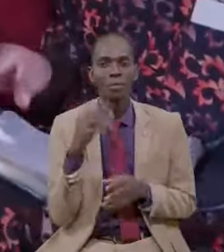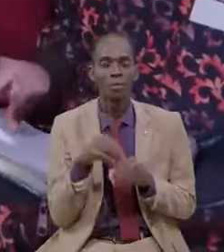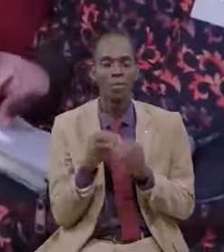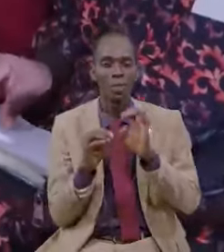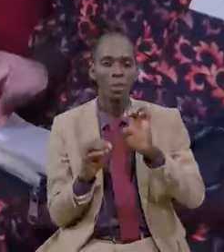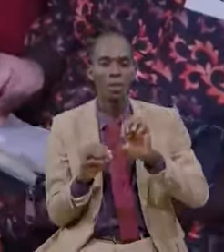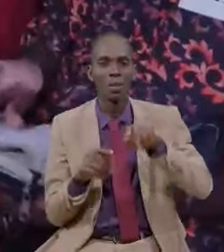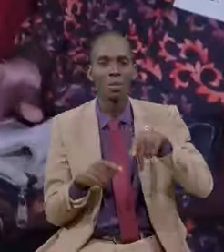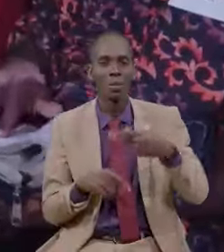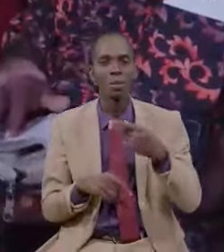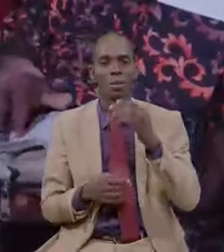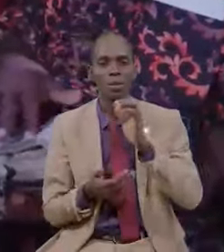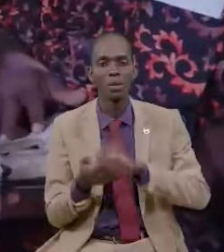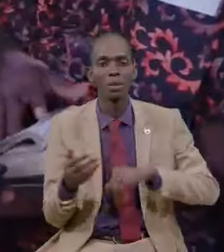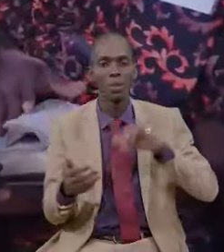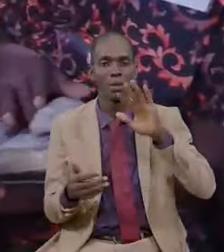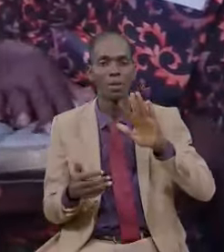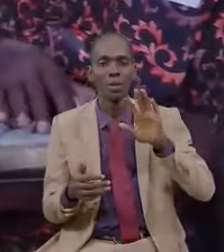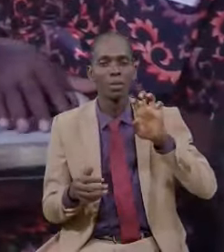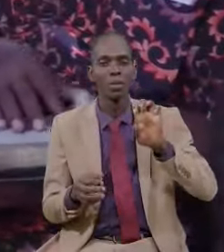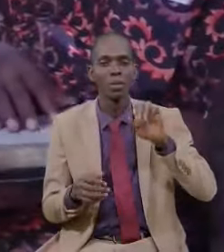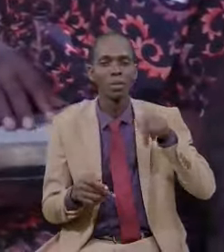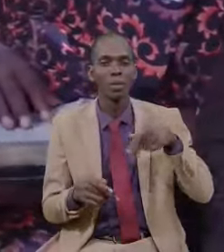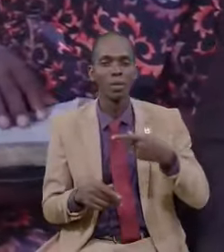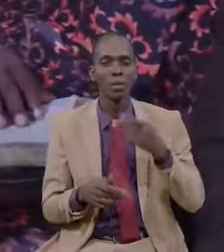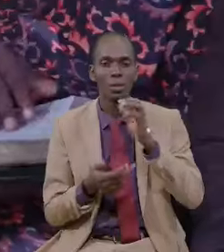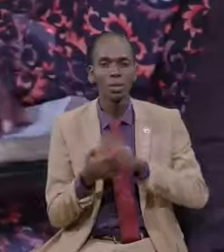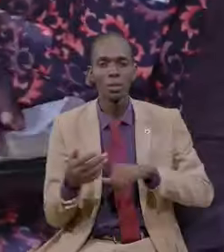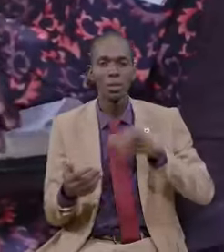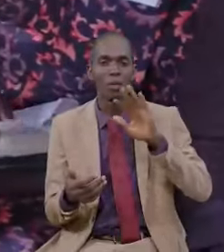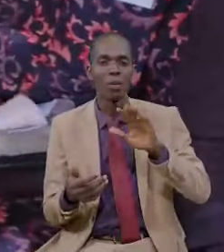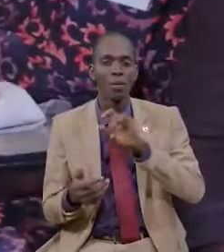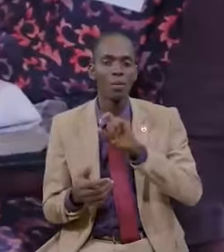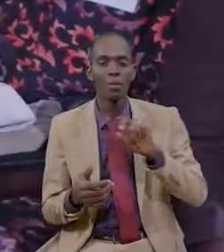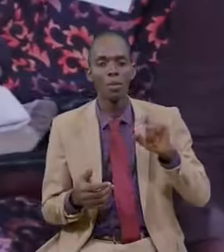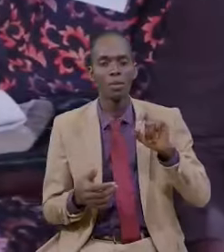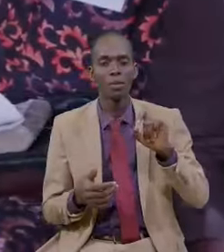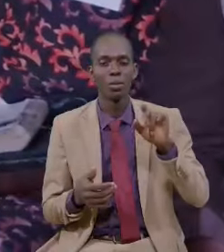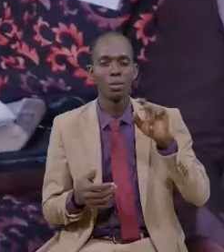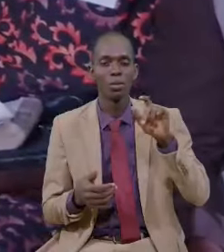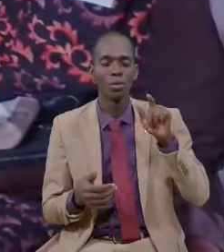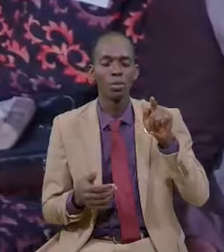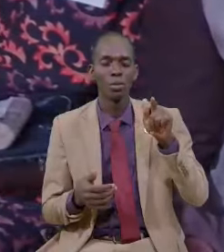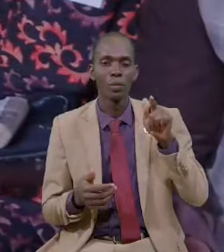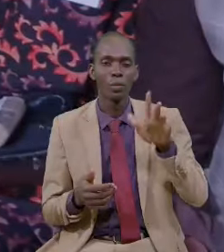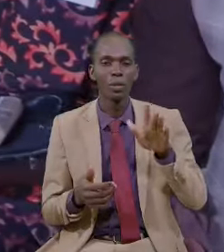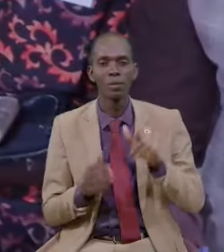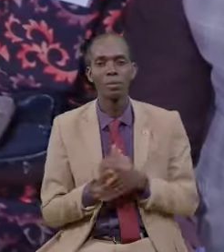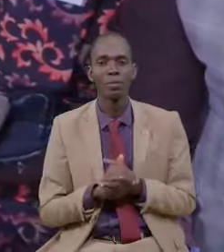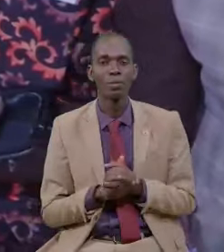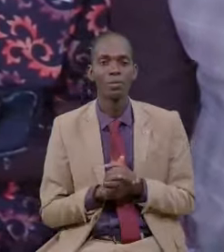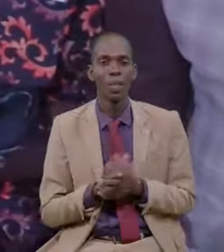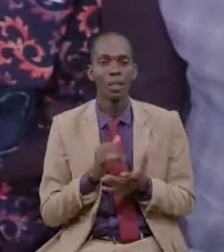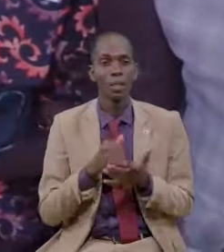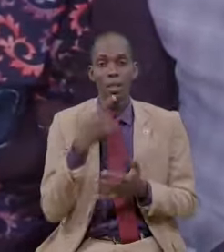chapter 5. And I'm reading there from verse 25. It